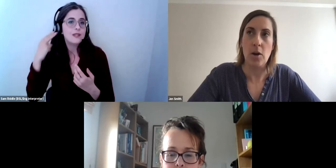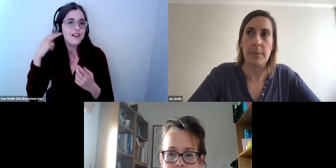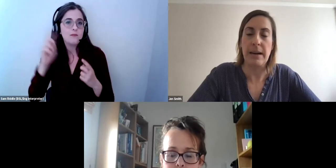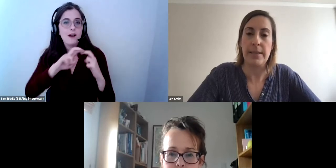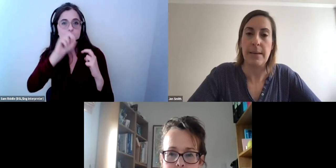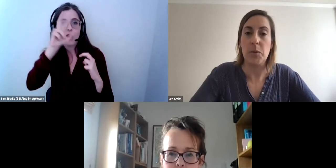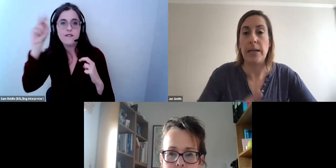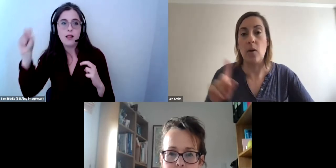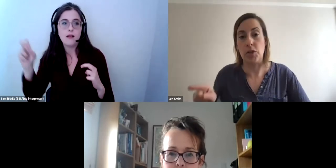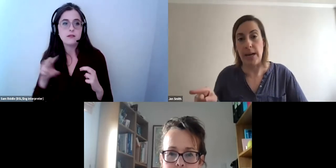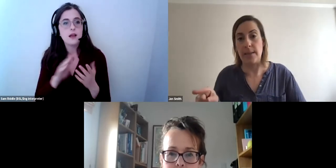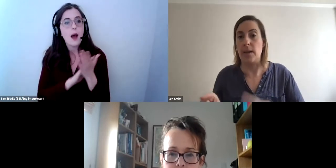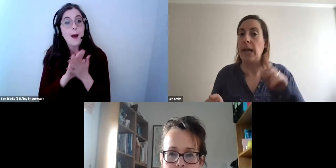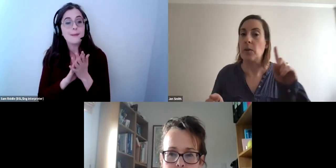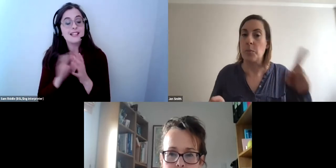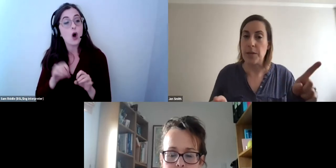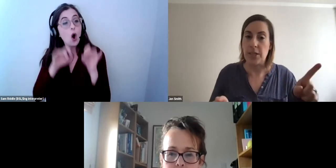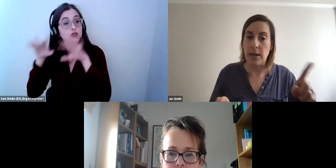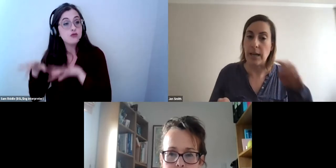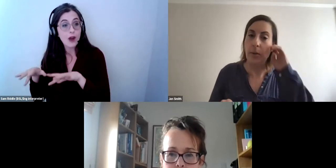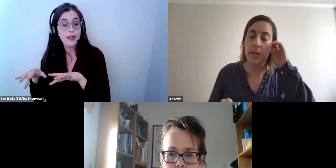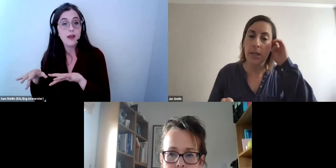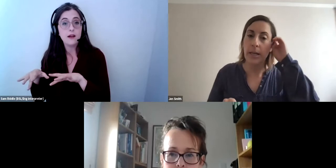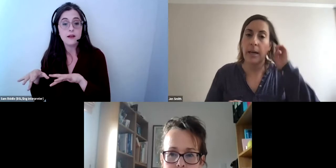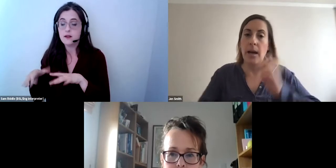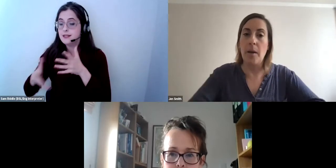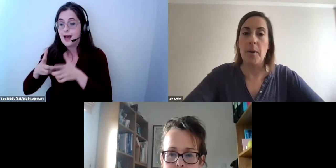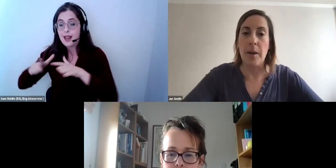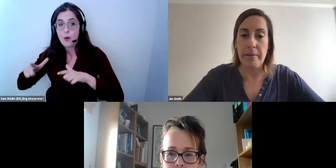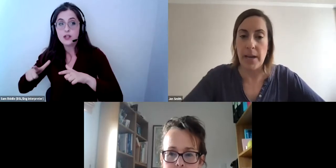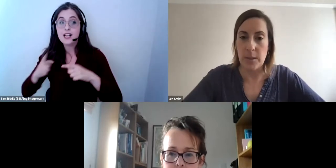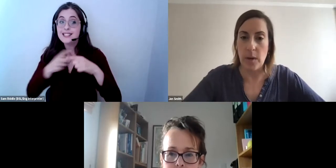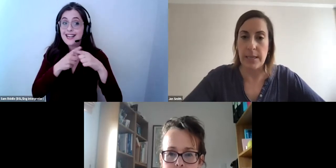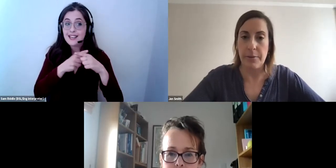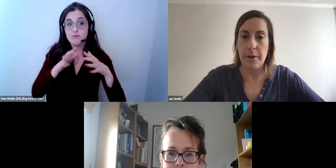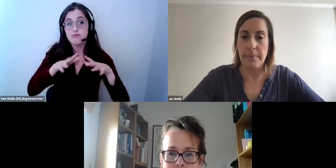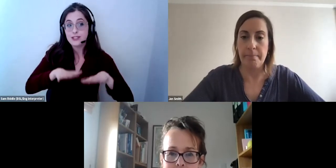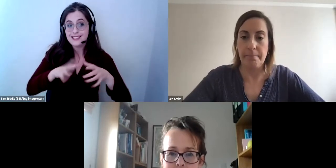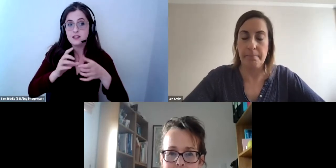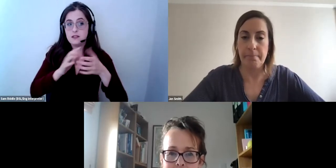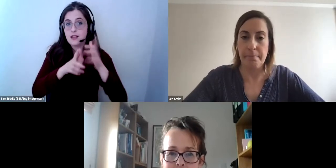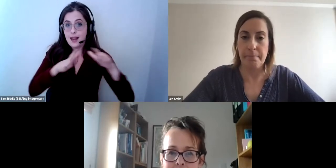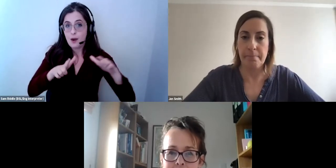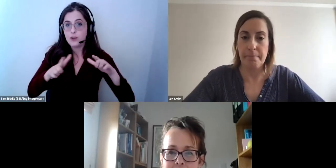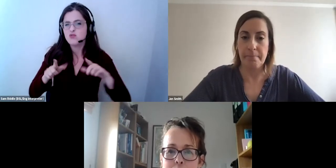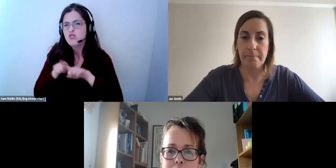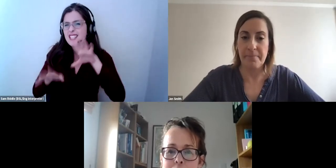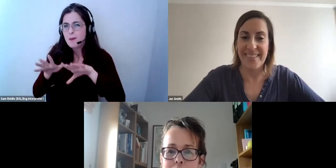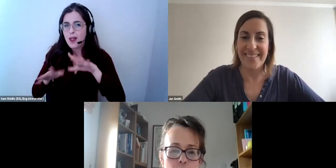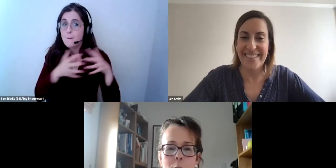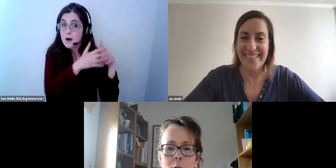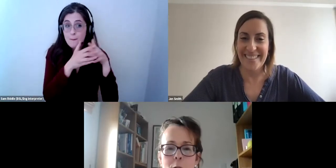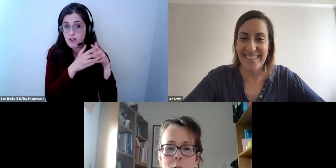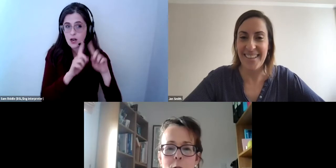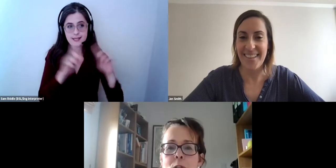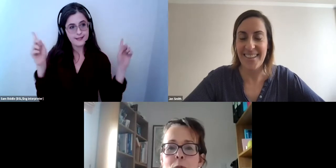there's quite a large similarity between Australian Sign Language and British Sign Language, but American is quite different. Okay, just one